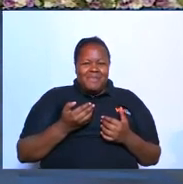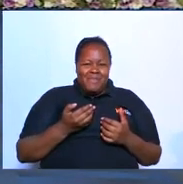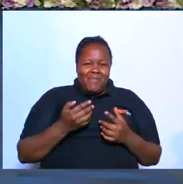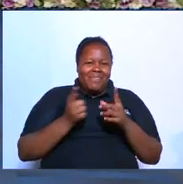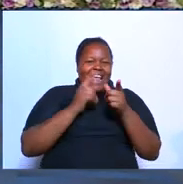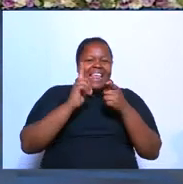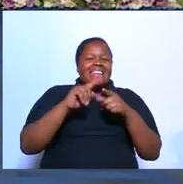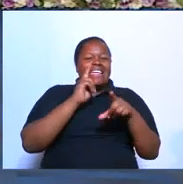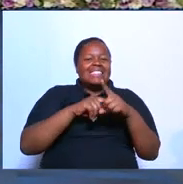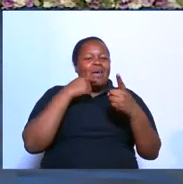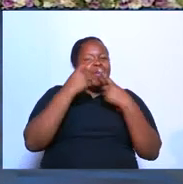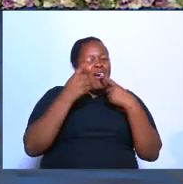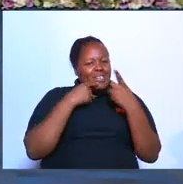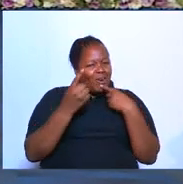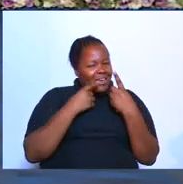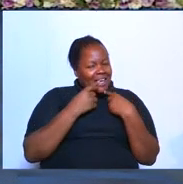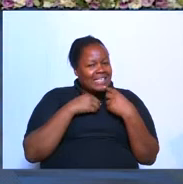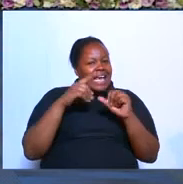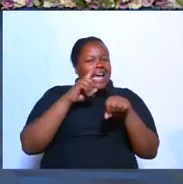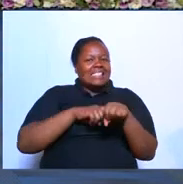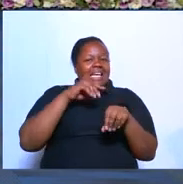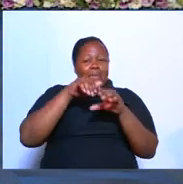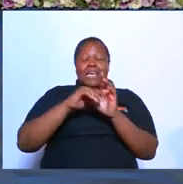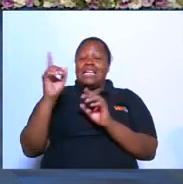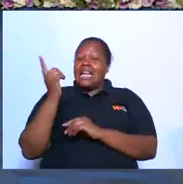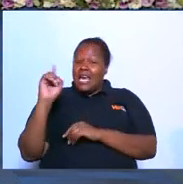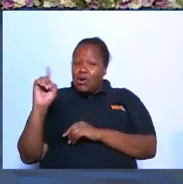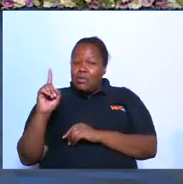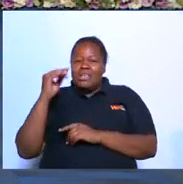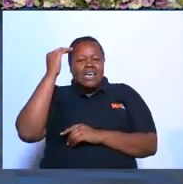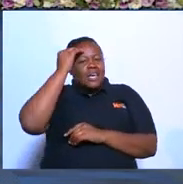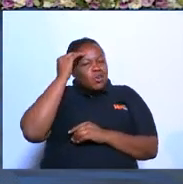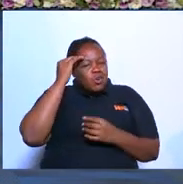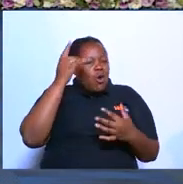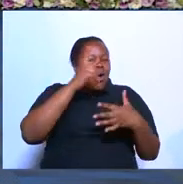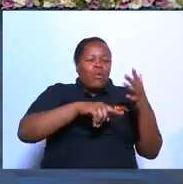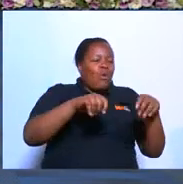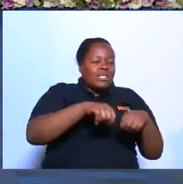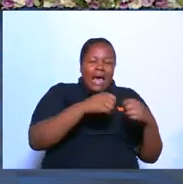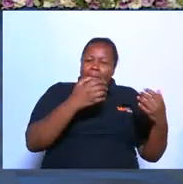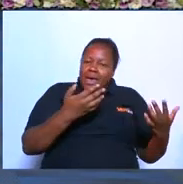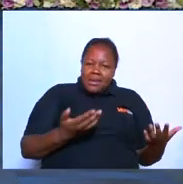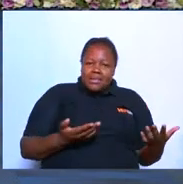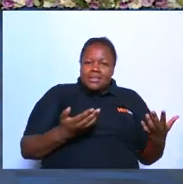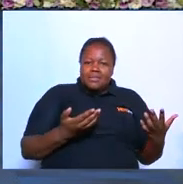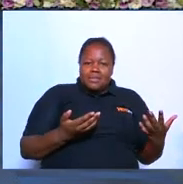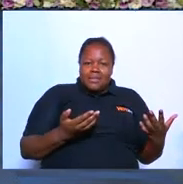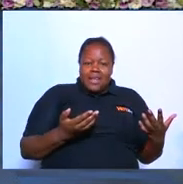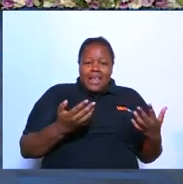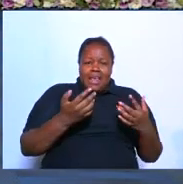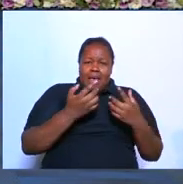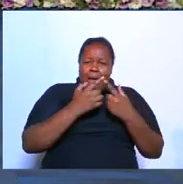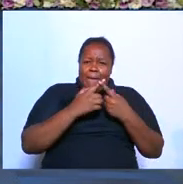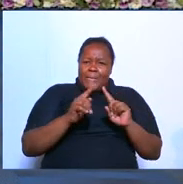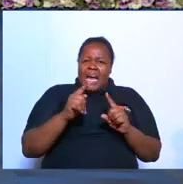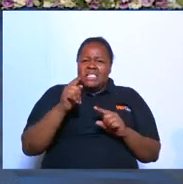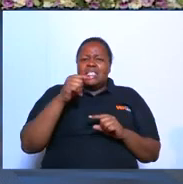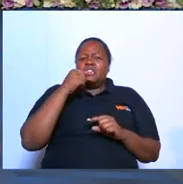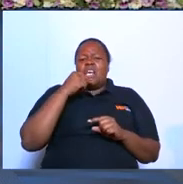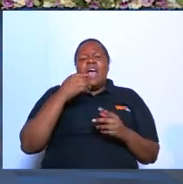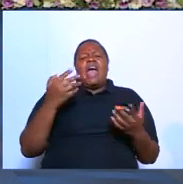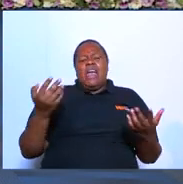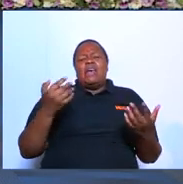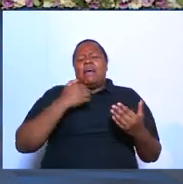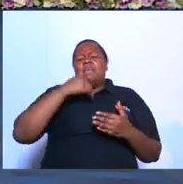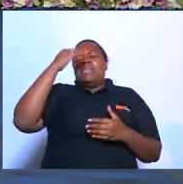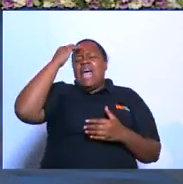then when you're talking you know when we were in in Nairobi it was like this and I already knew that